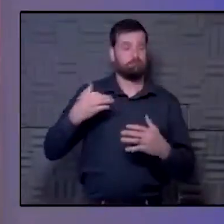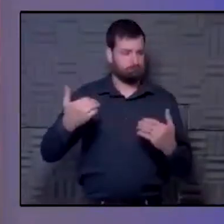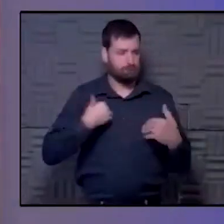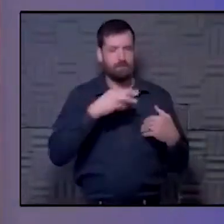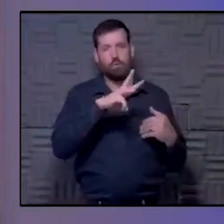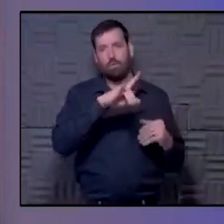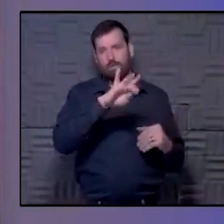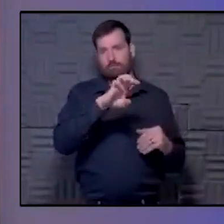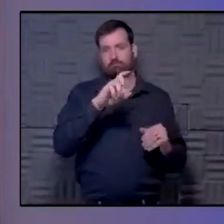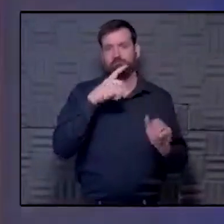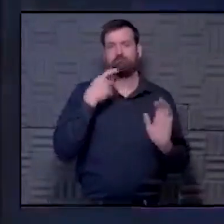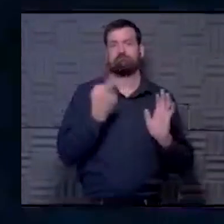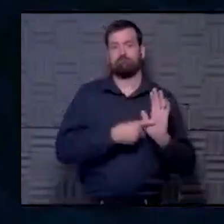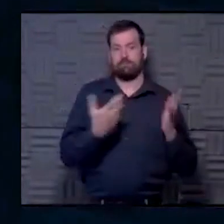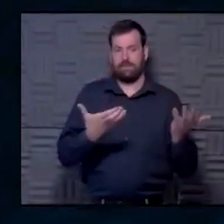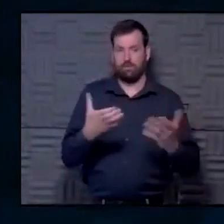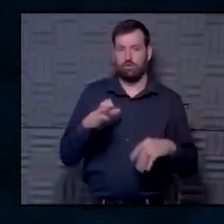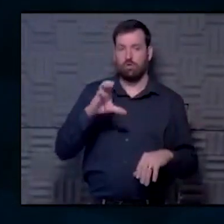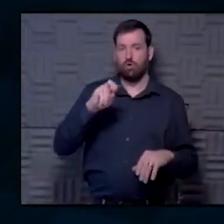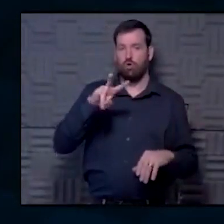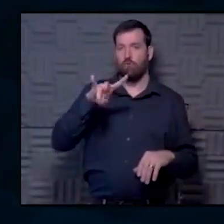it's you can see it here,